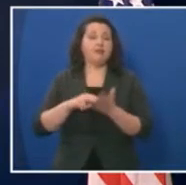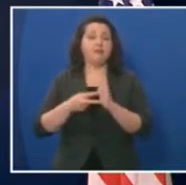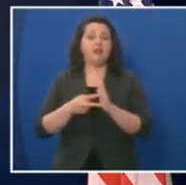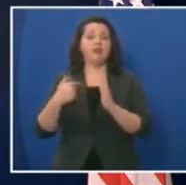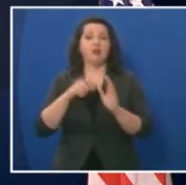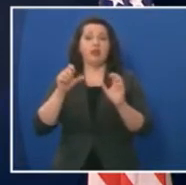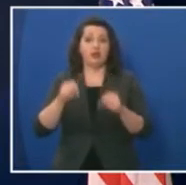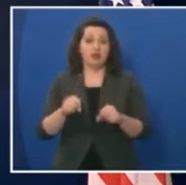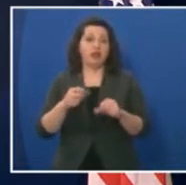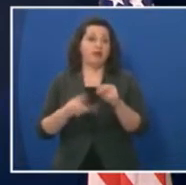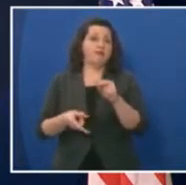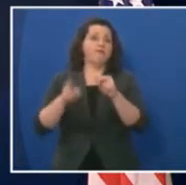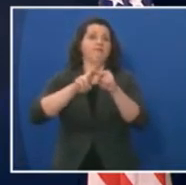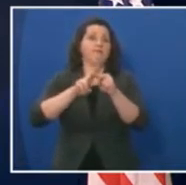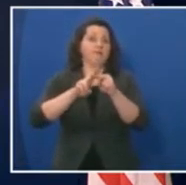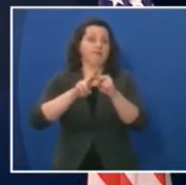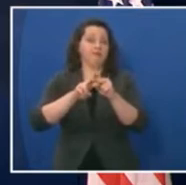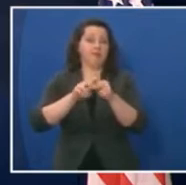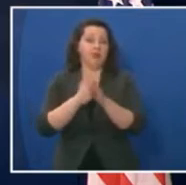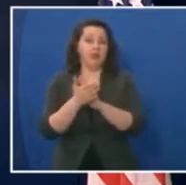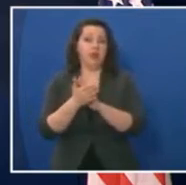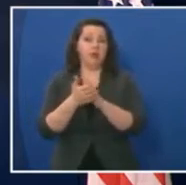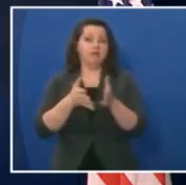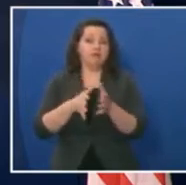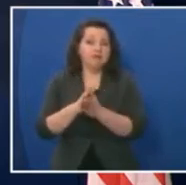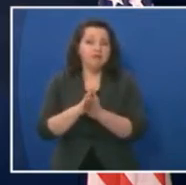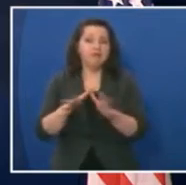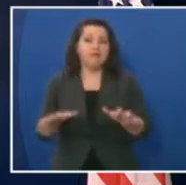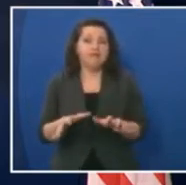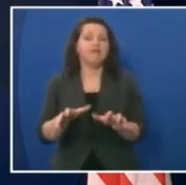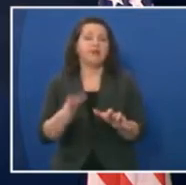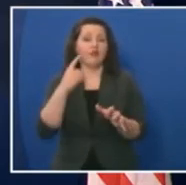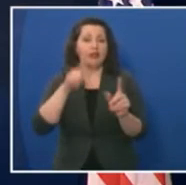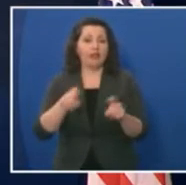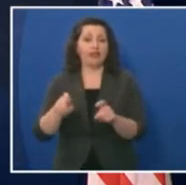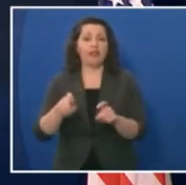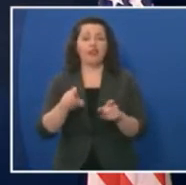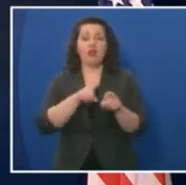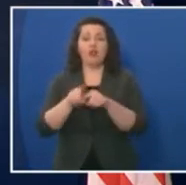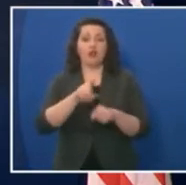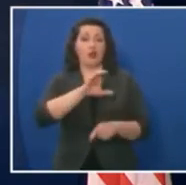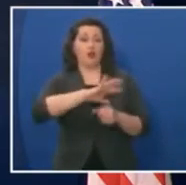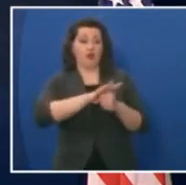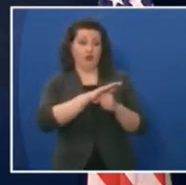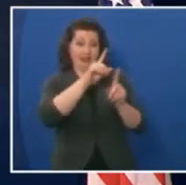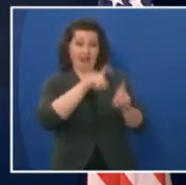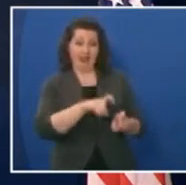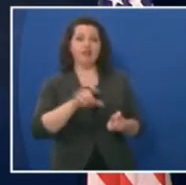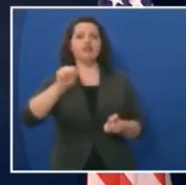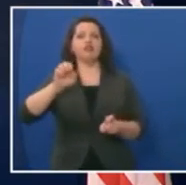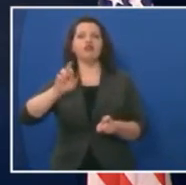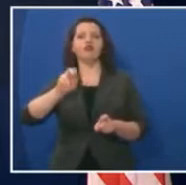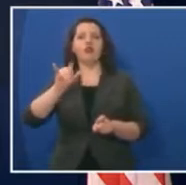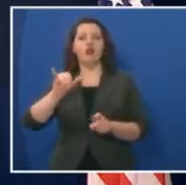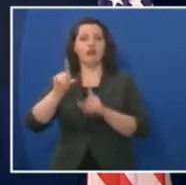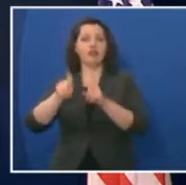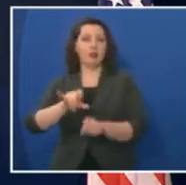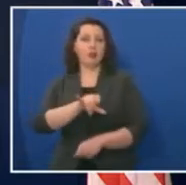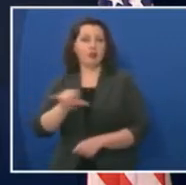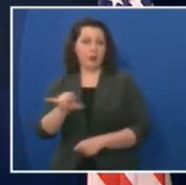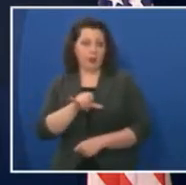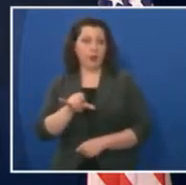scale up and be proactive in the testing that we're doing. In addition to the diagnostic testing, we're also doing serology testing. We're one of the few states